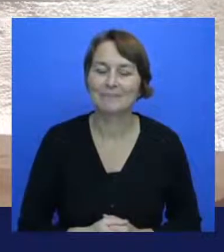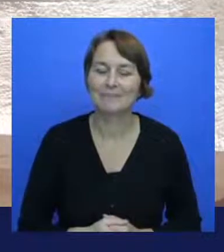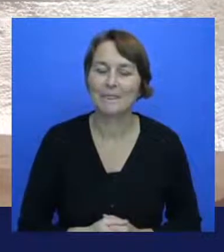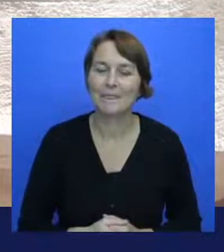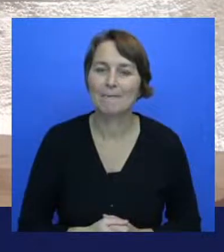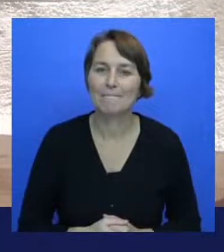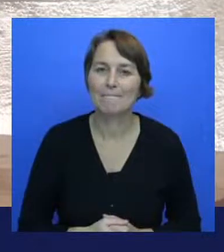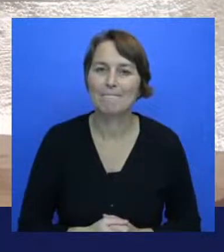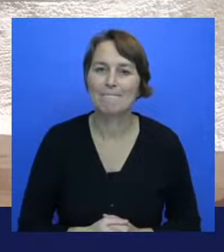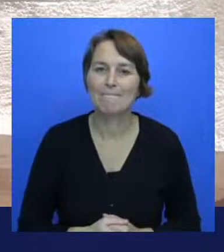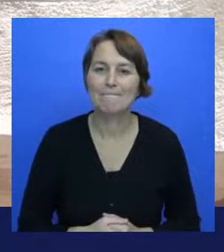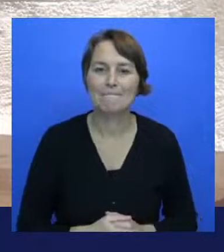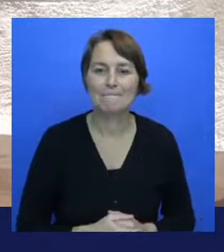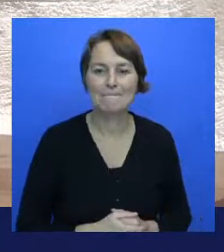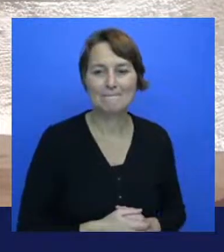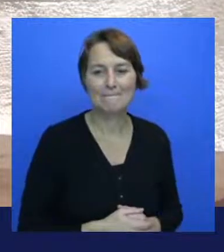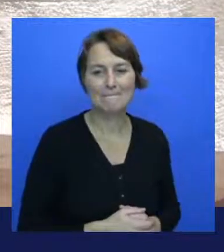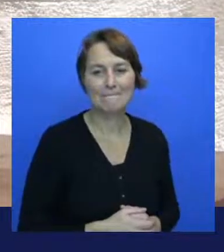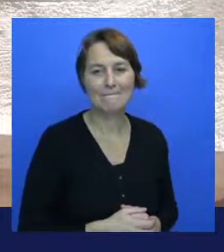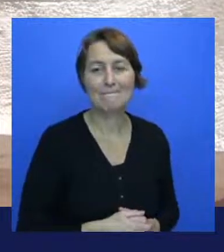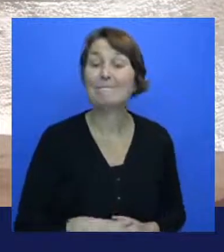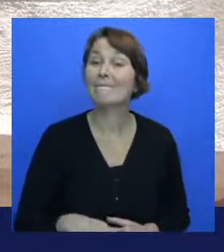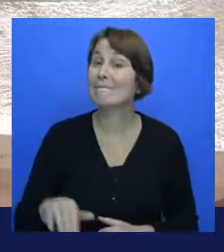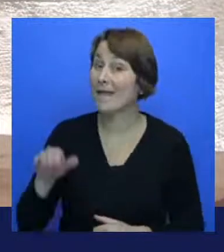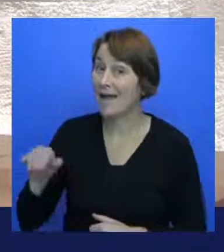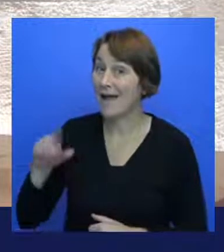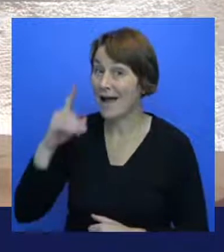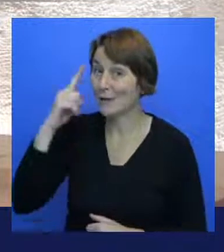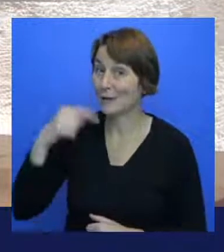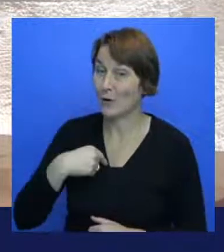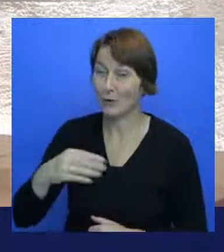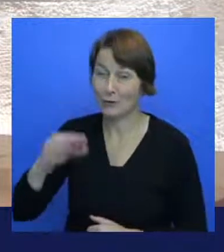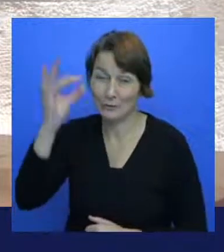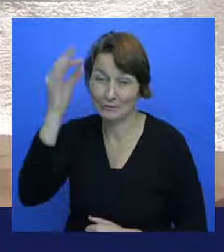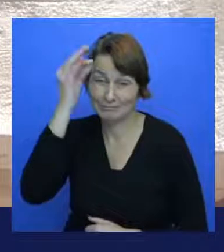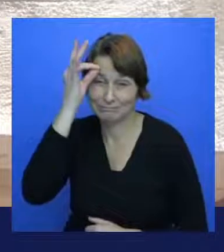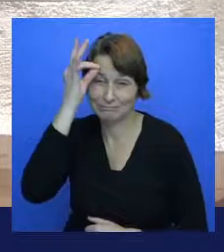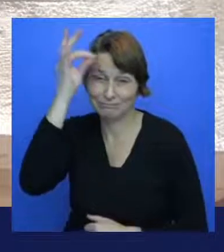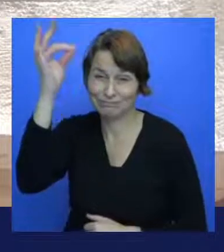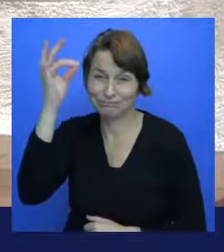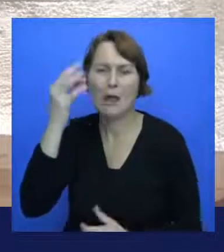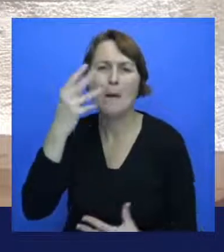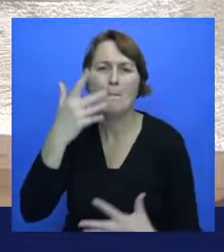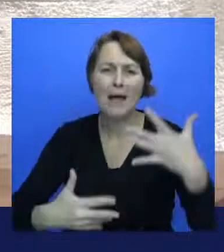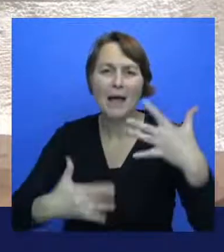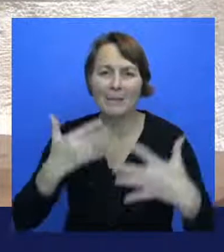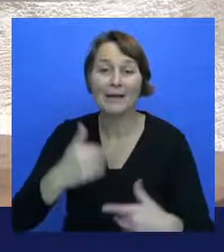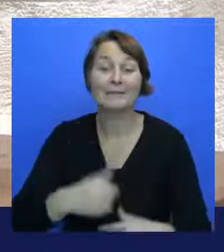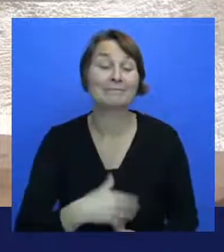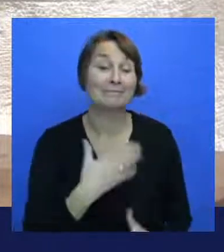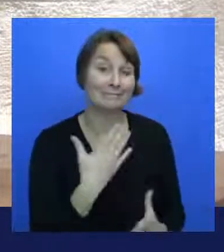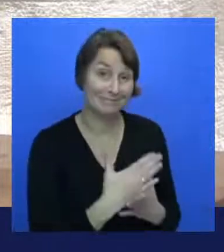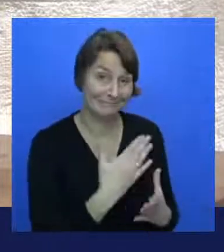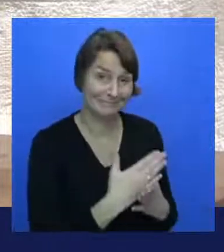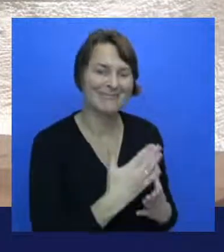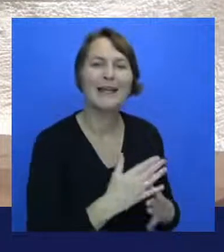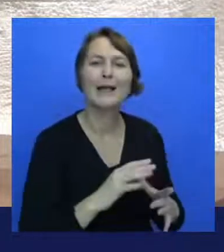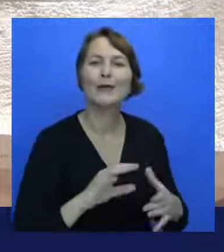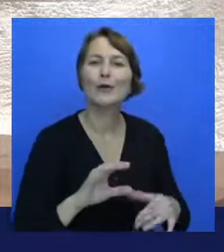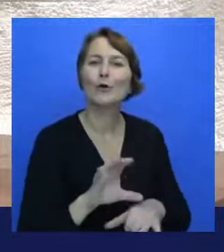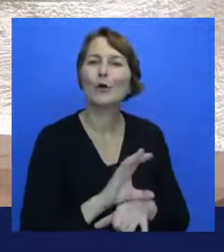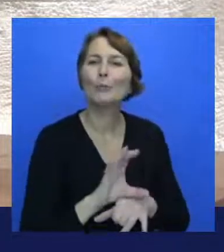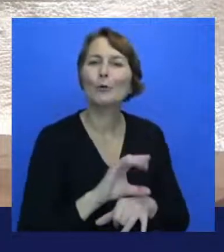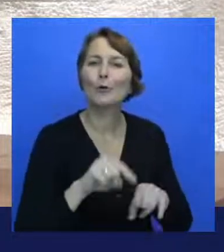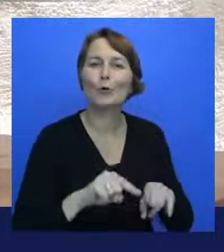folks know, but I certainly know you have a degree in mathematics. I did get a master's degree in computer science, and people don't know I was a